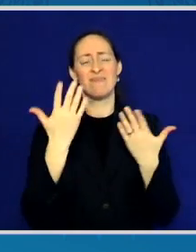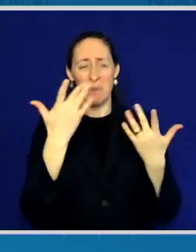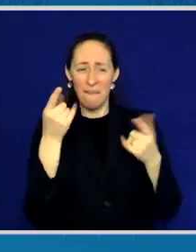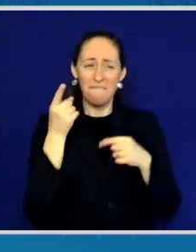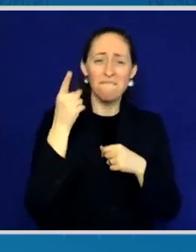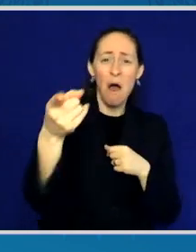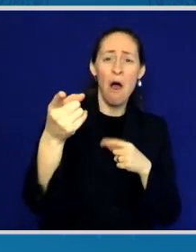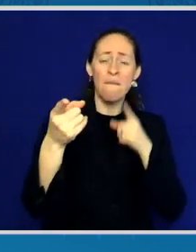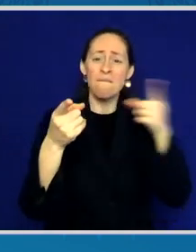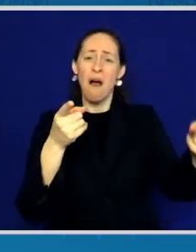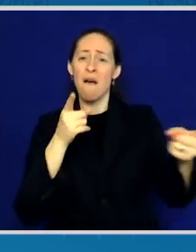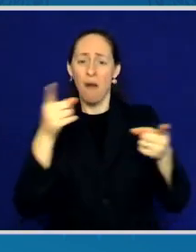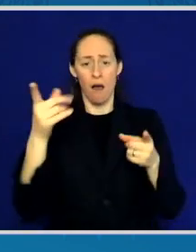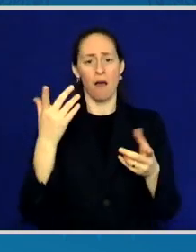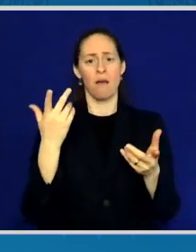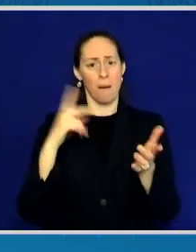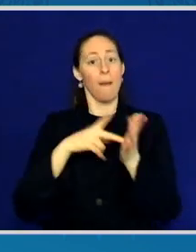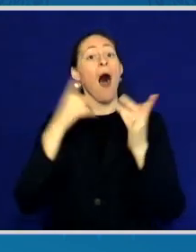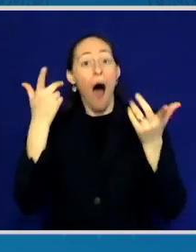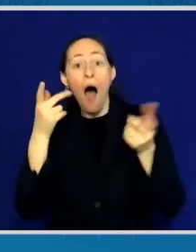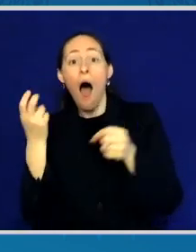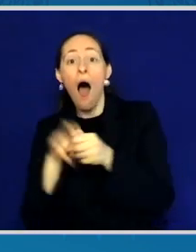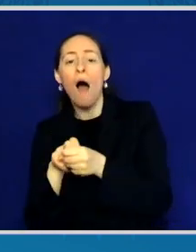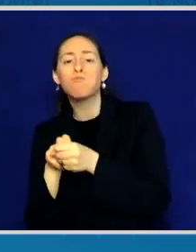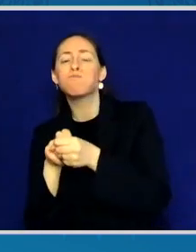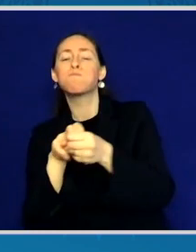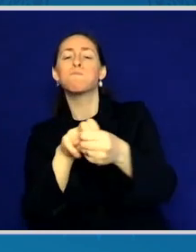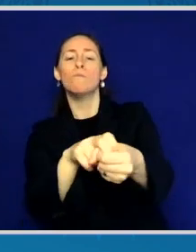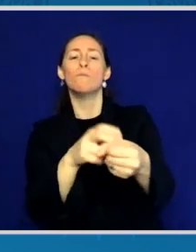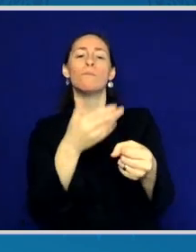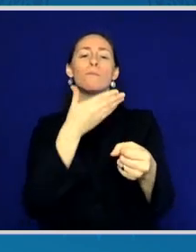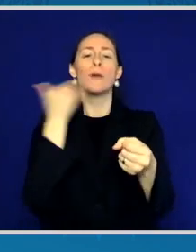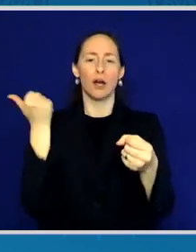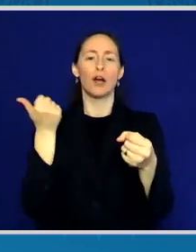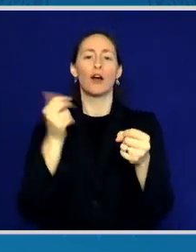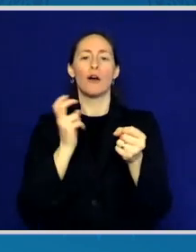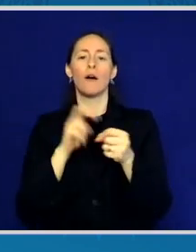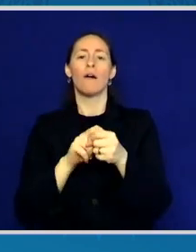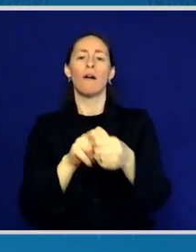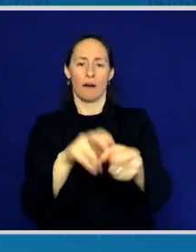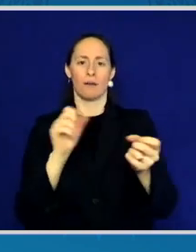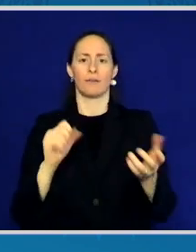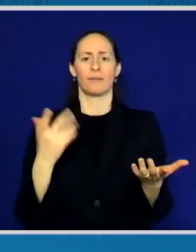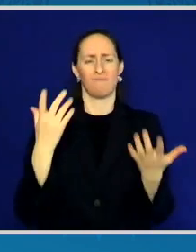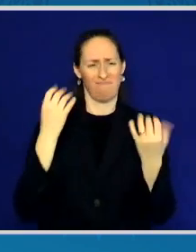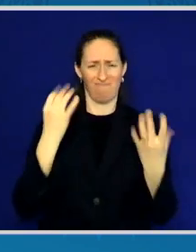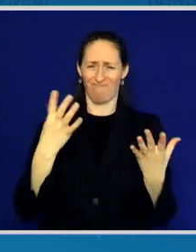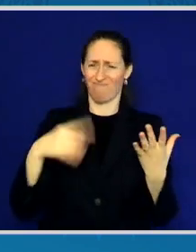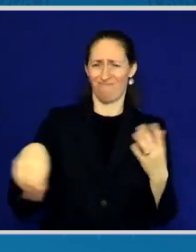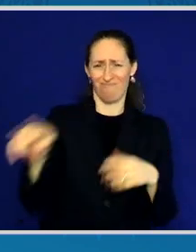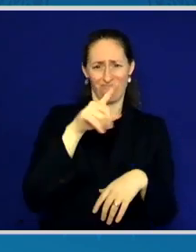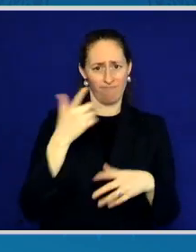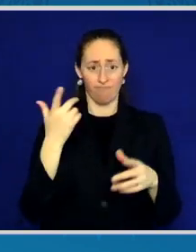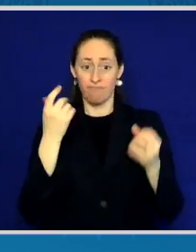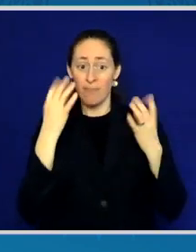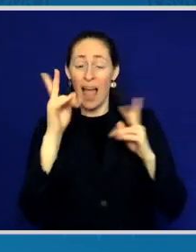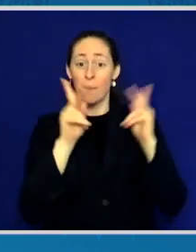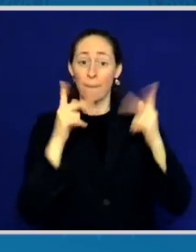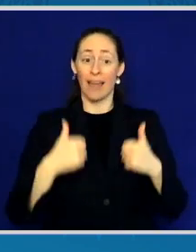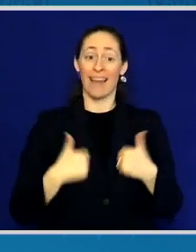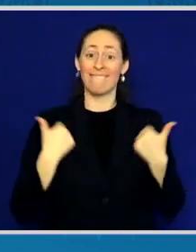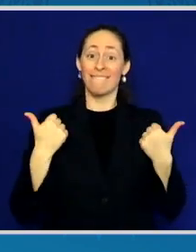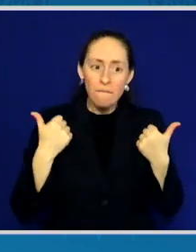live. And often it is the case for working people in America that they cannot afford to work where they live, and they need to then travel